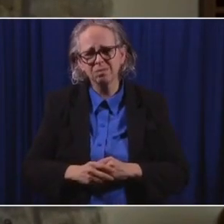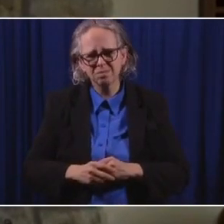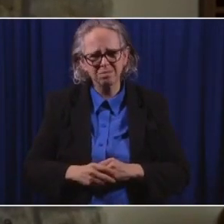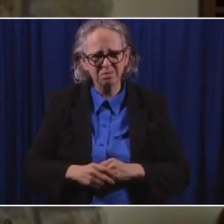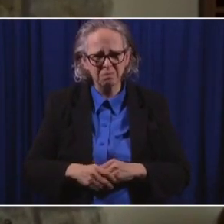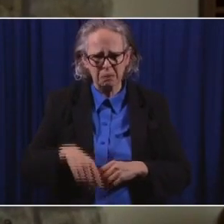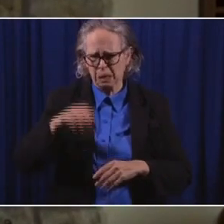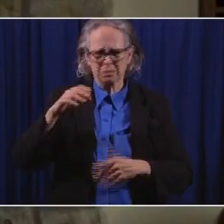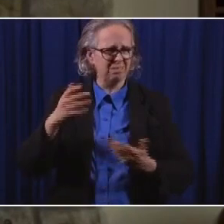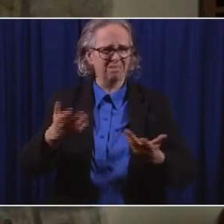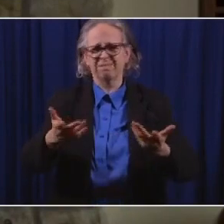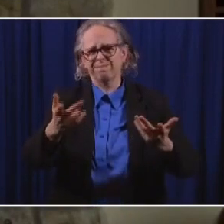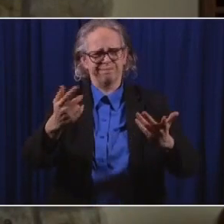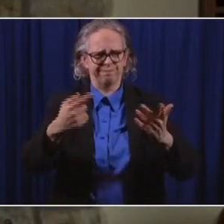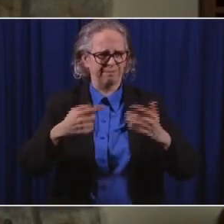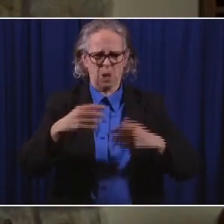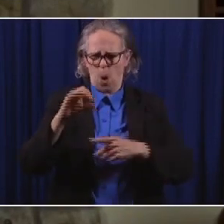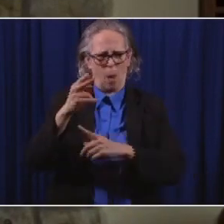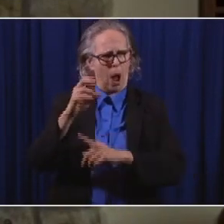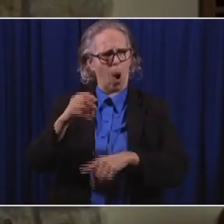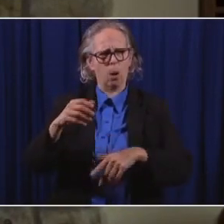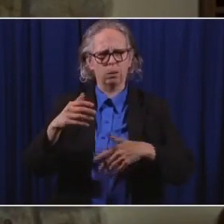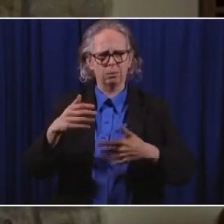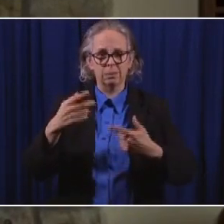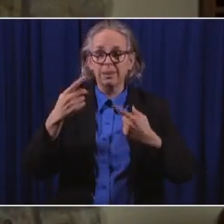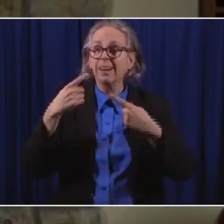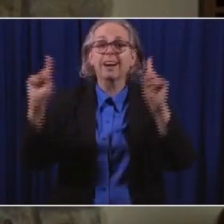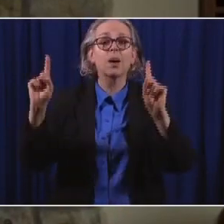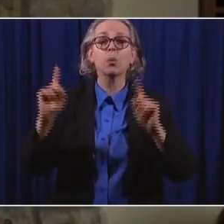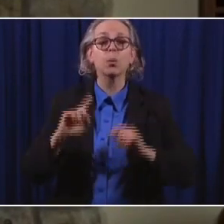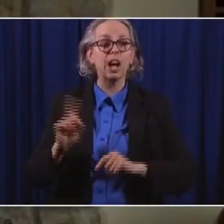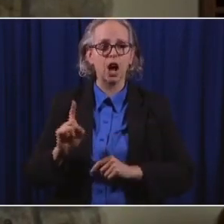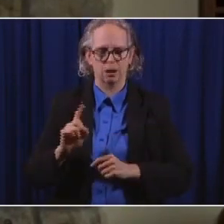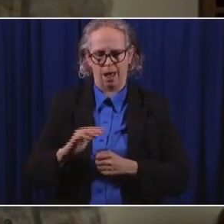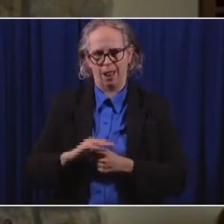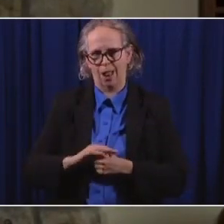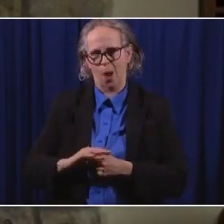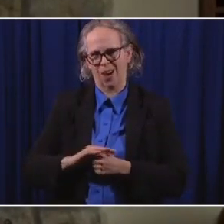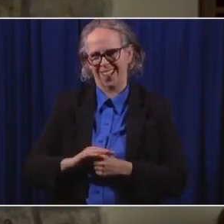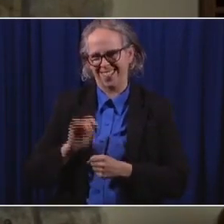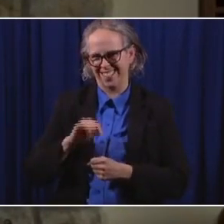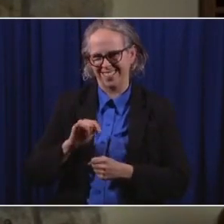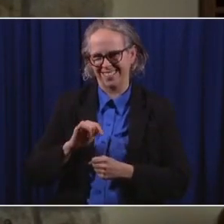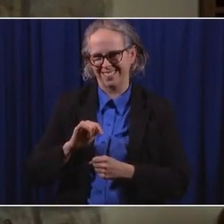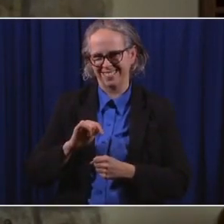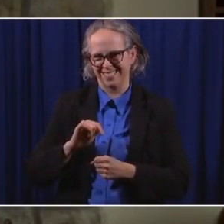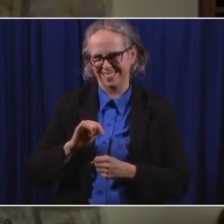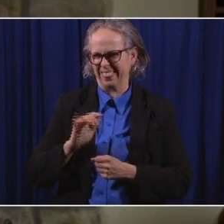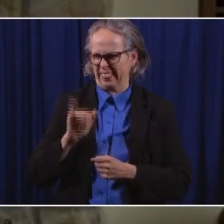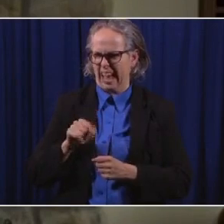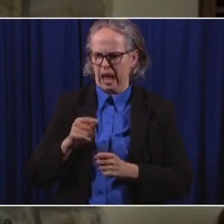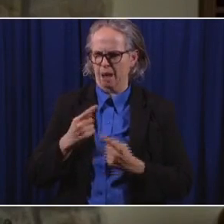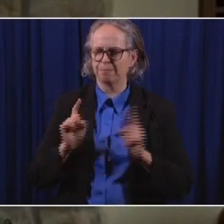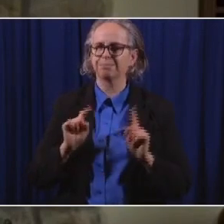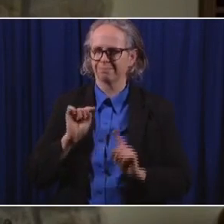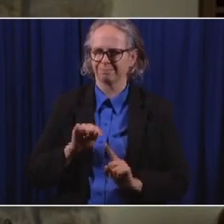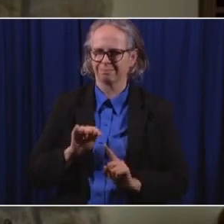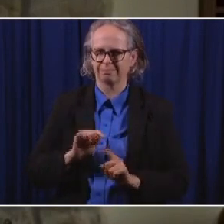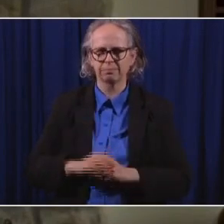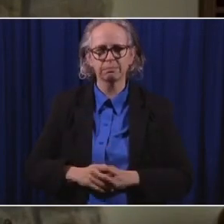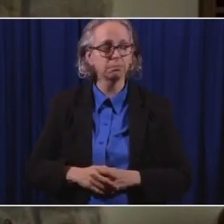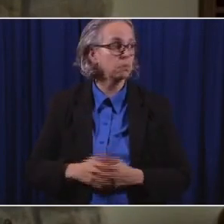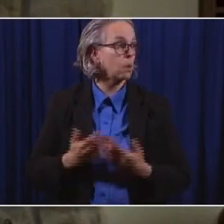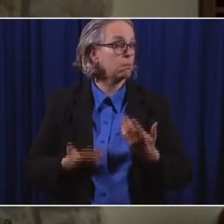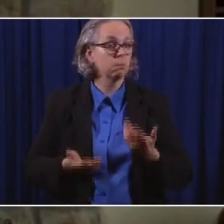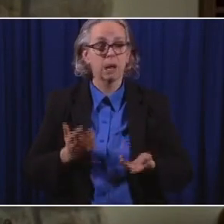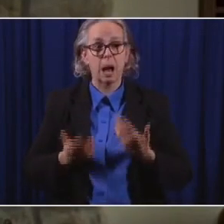level. And somebody at the local level who might not think they should wear a mask